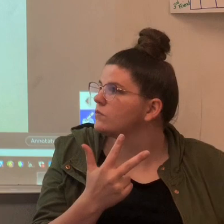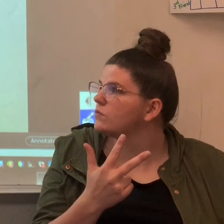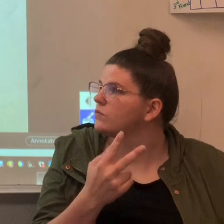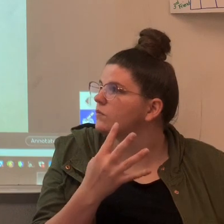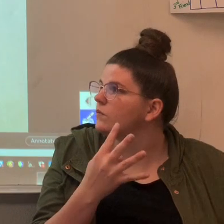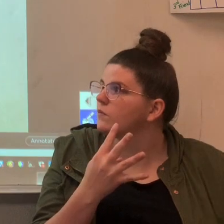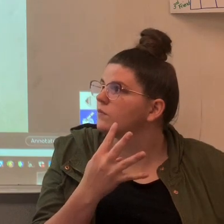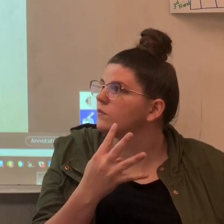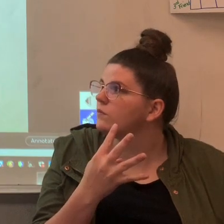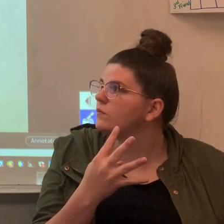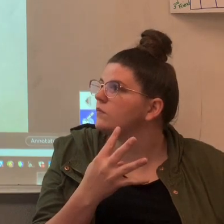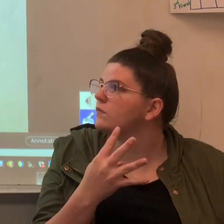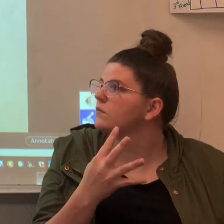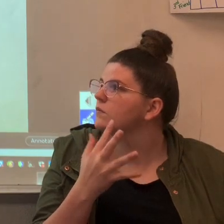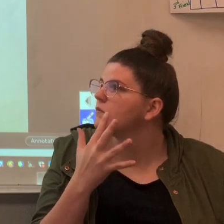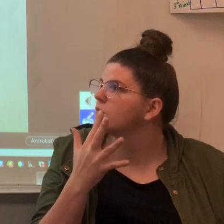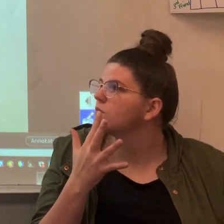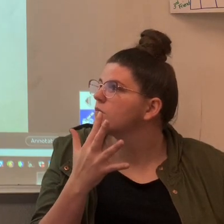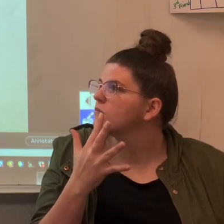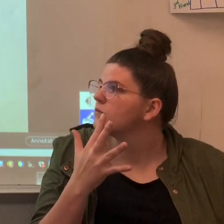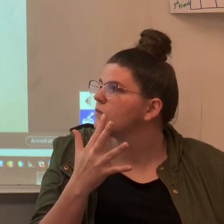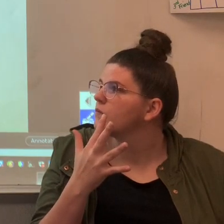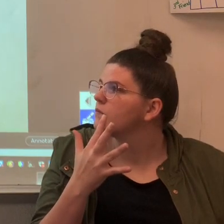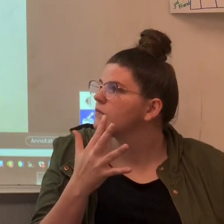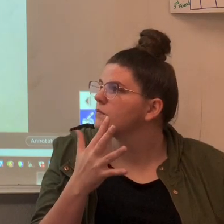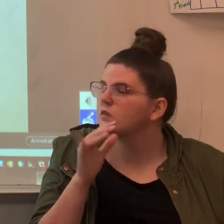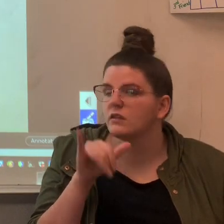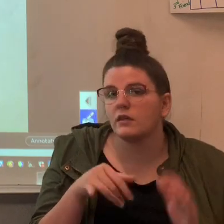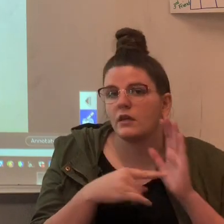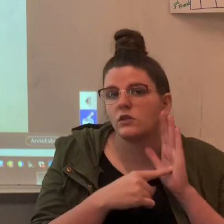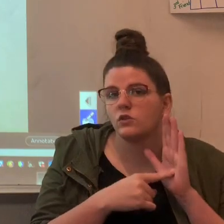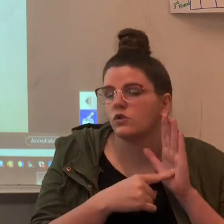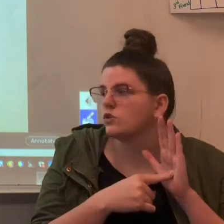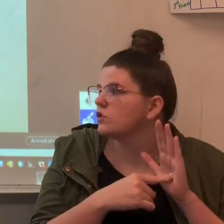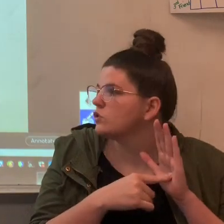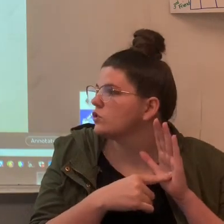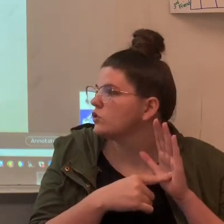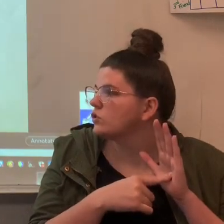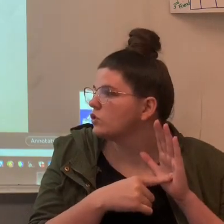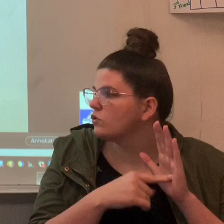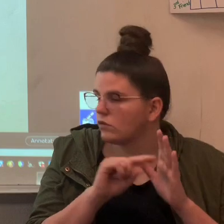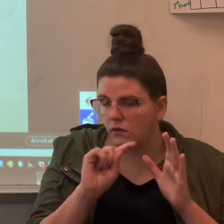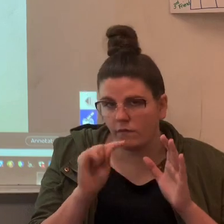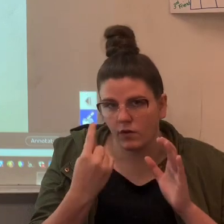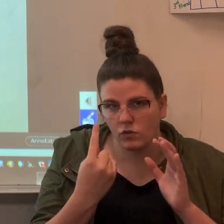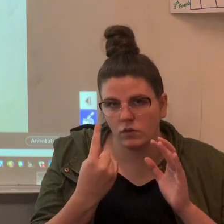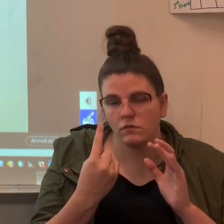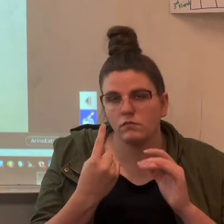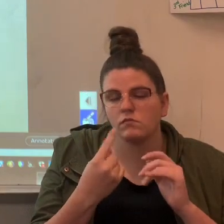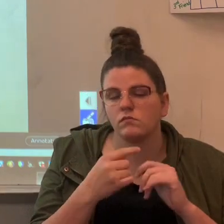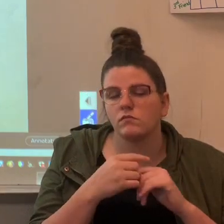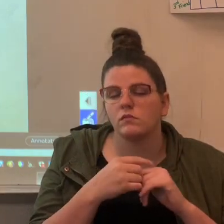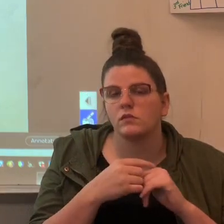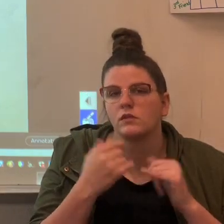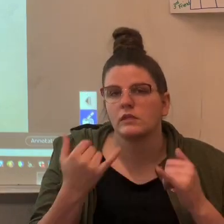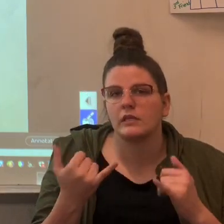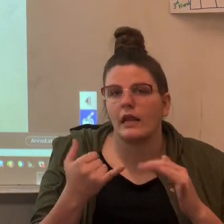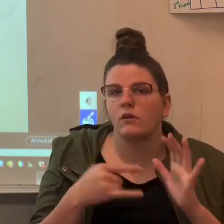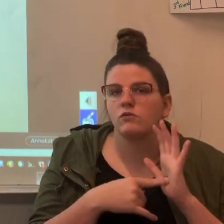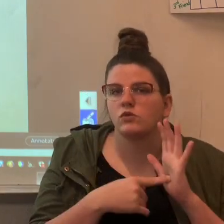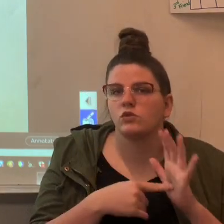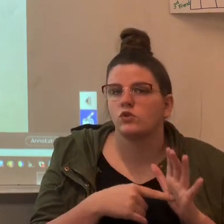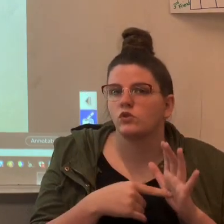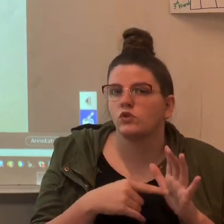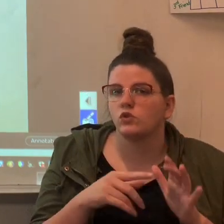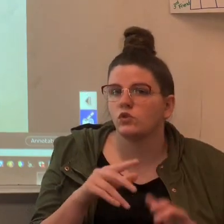3, 4, 5. That represents this one. Now to represent this one, I have to divide it out by